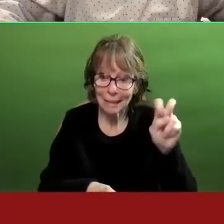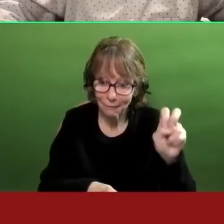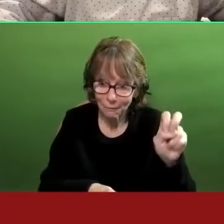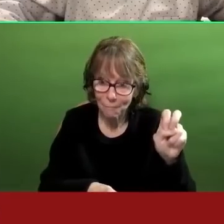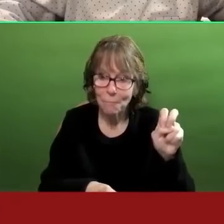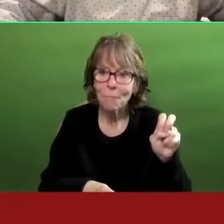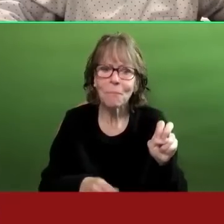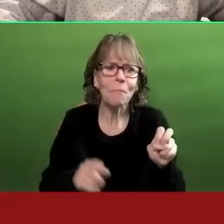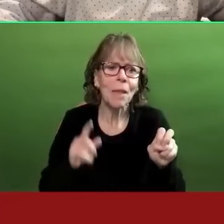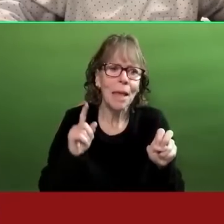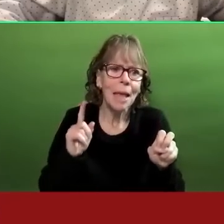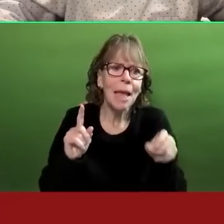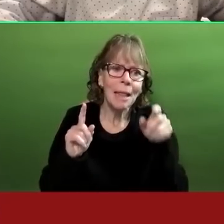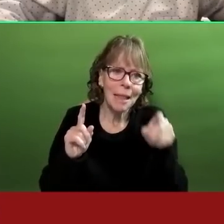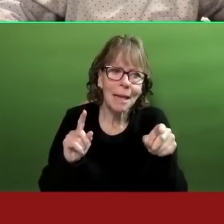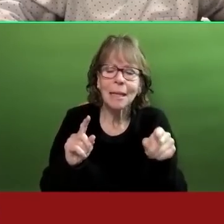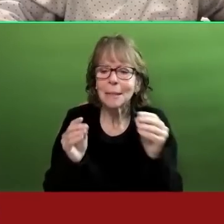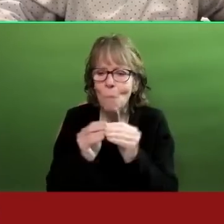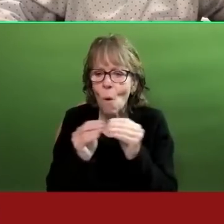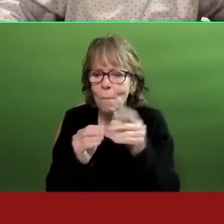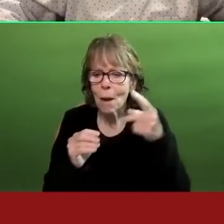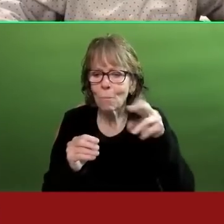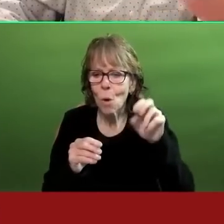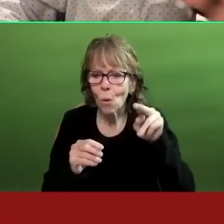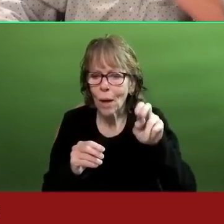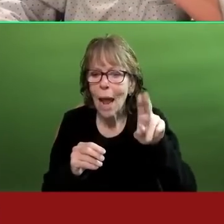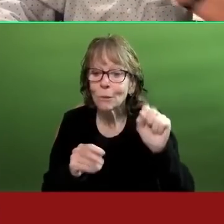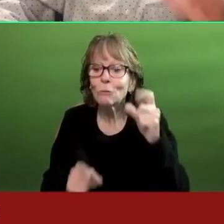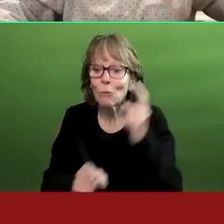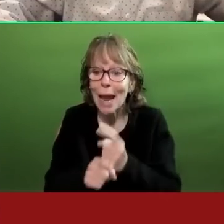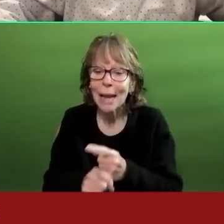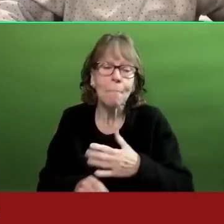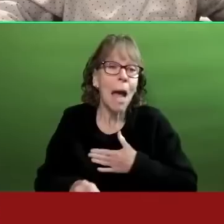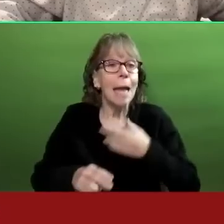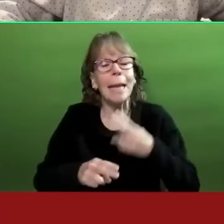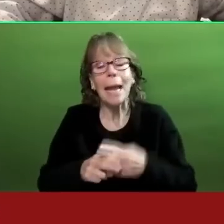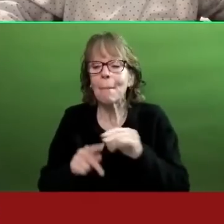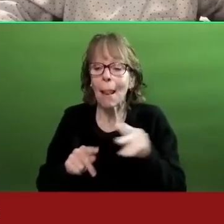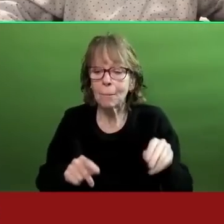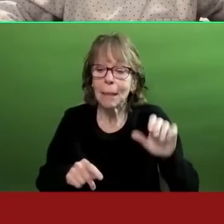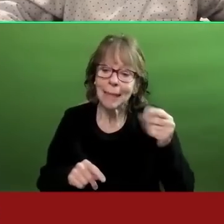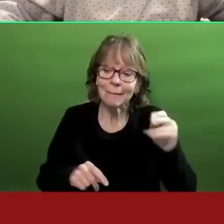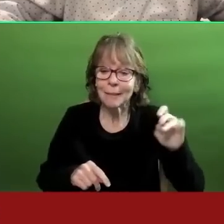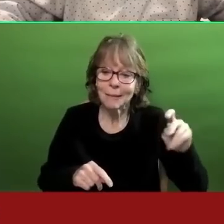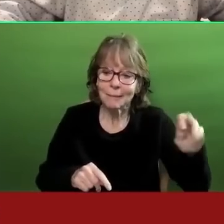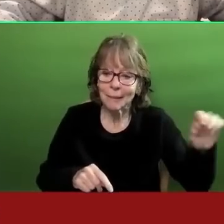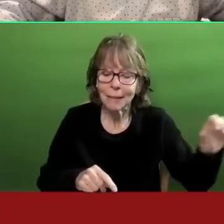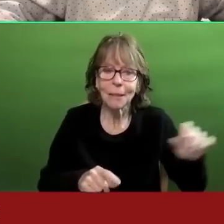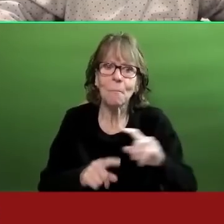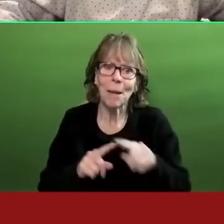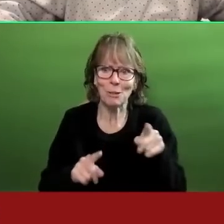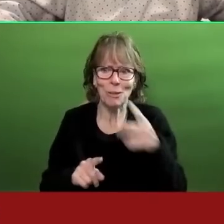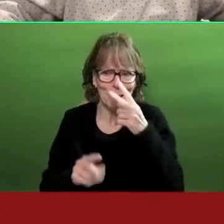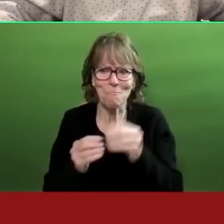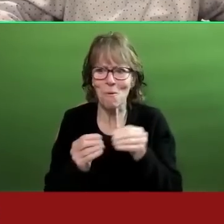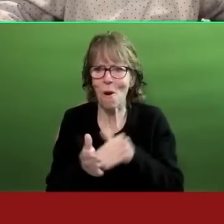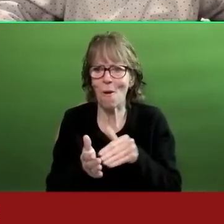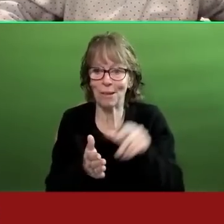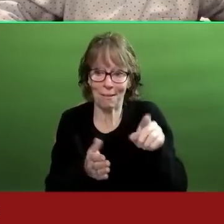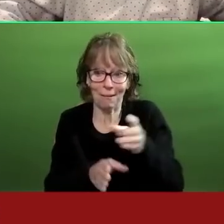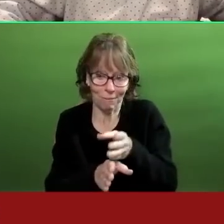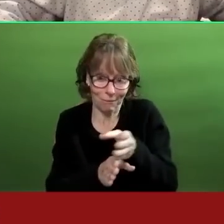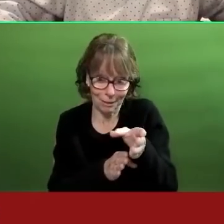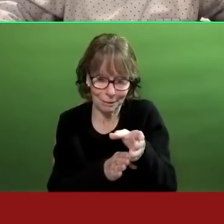talked about all the time. I'm glad that you get pronouns. That's great. But it is more in that too. In most cases, I don't think physicians